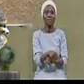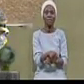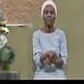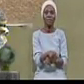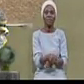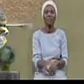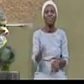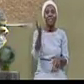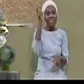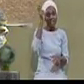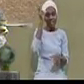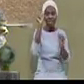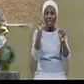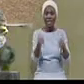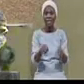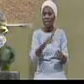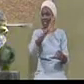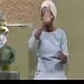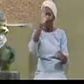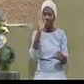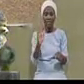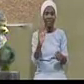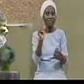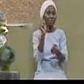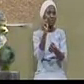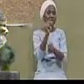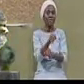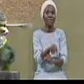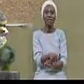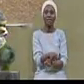Hallelujah! Hallelujah!